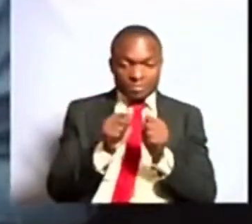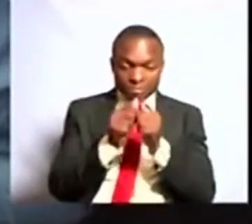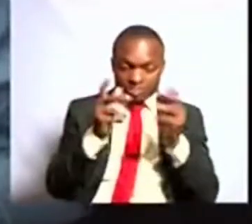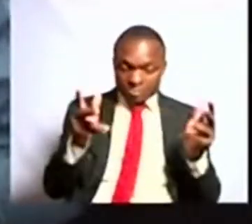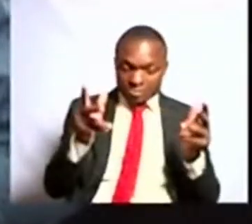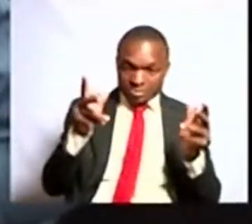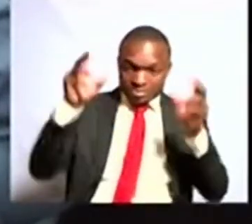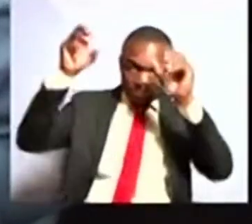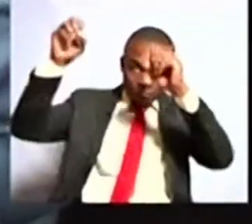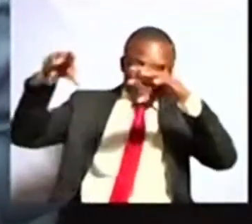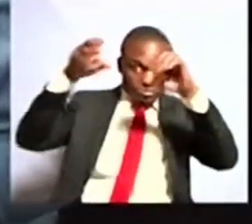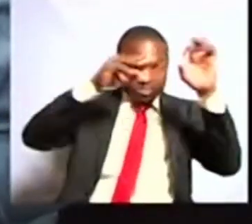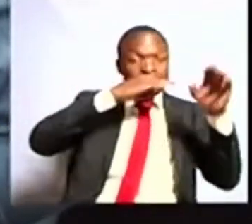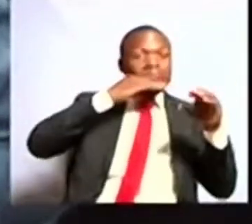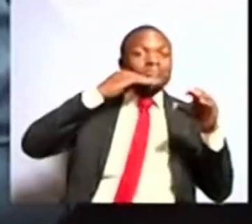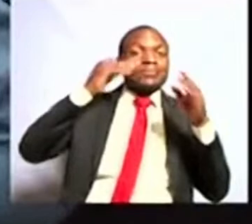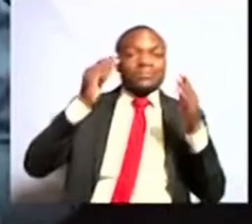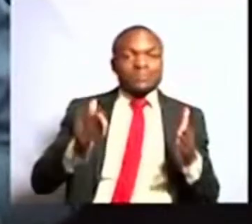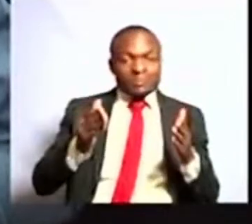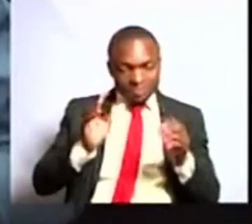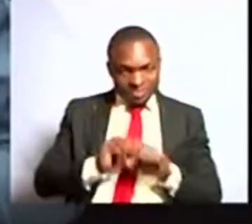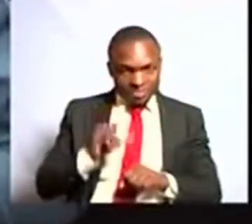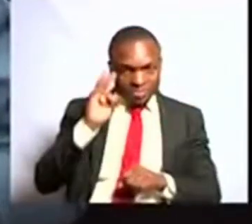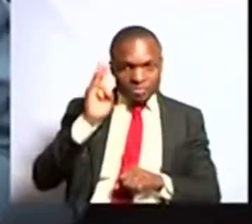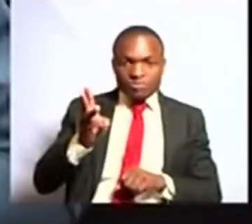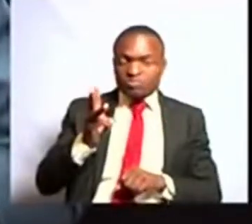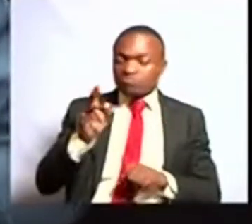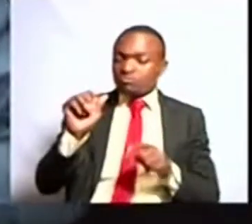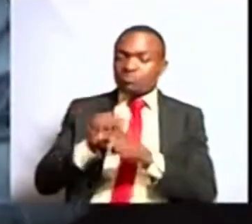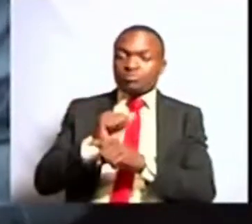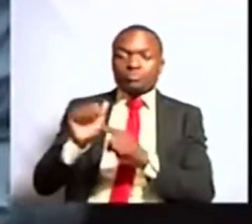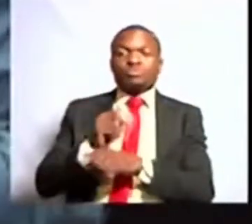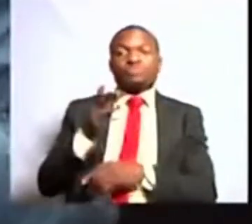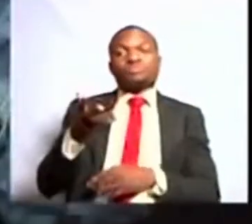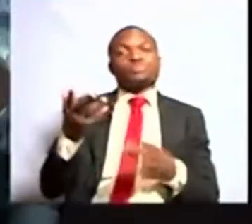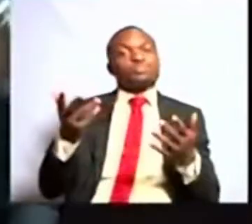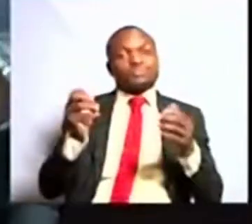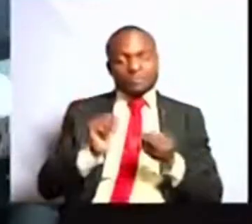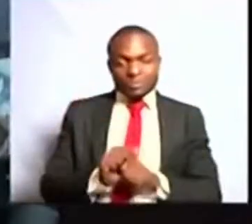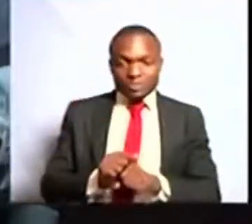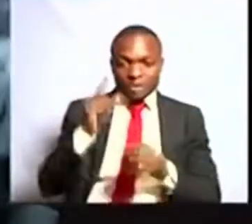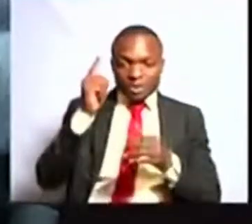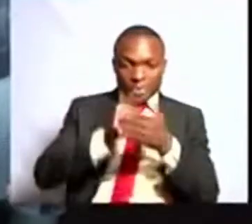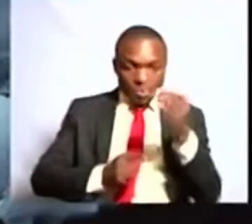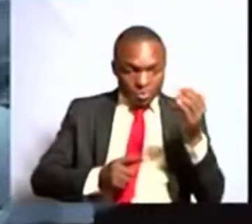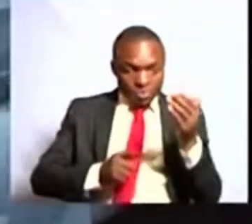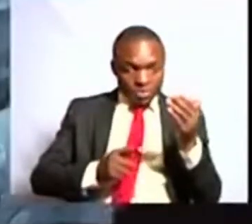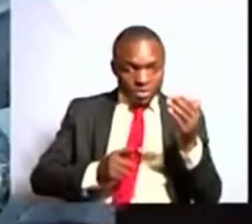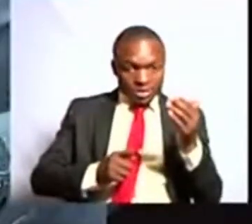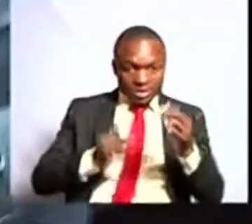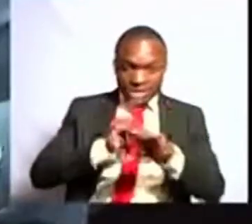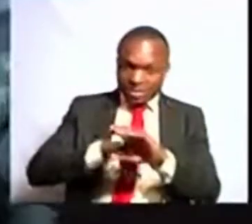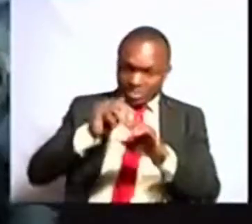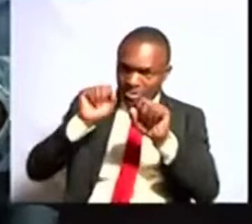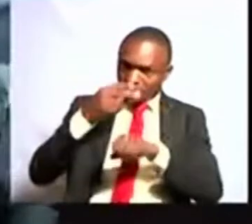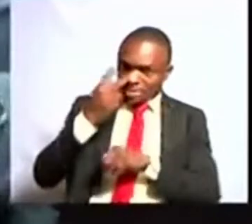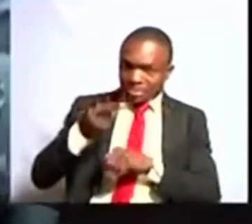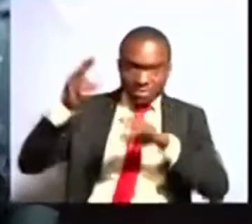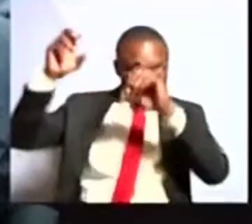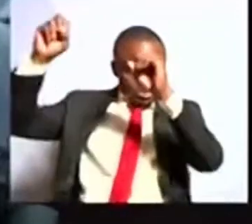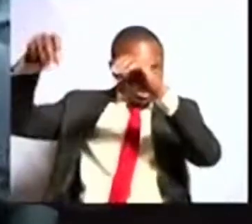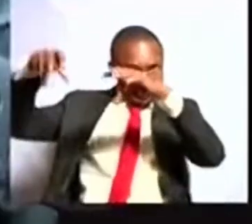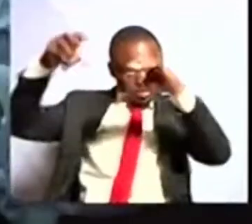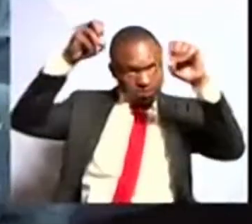power, our farmers will not be trained from there. So at what point are we going to see